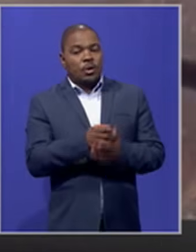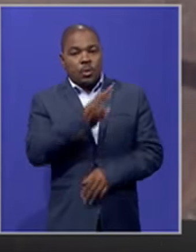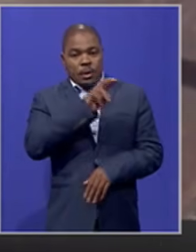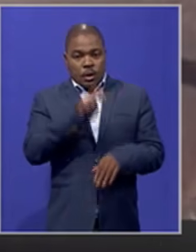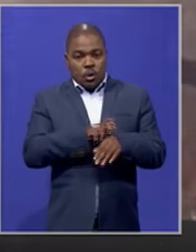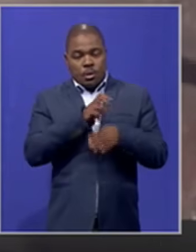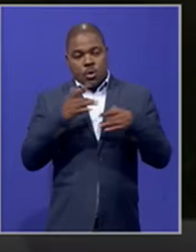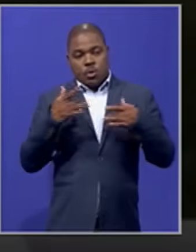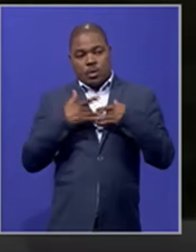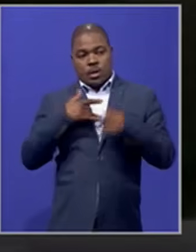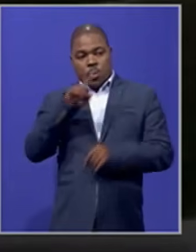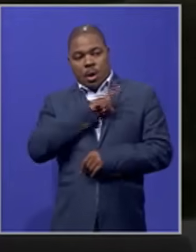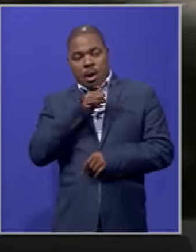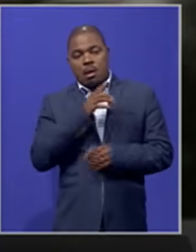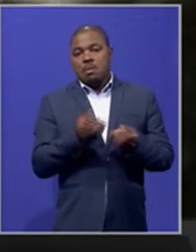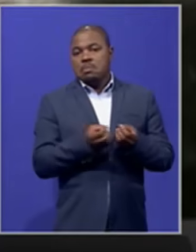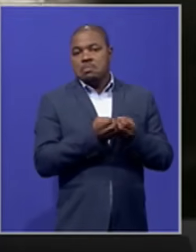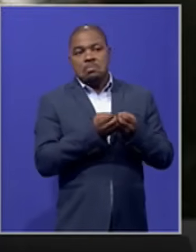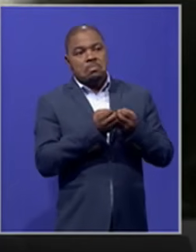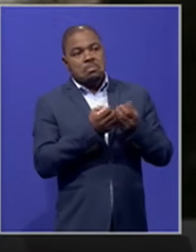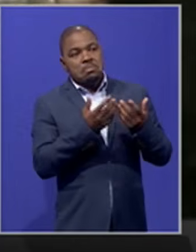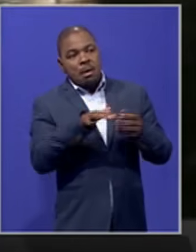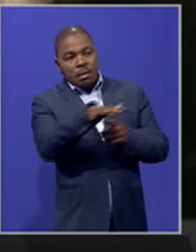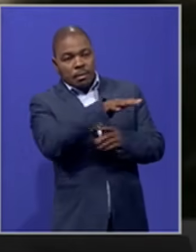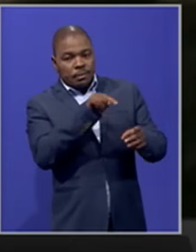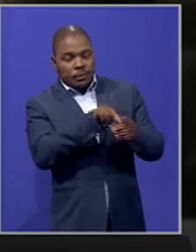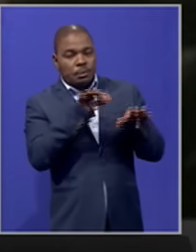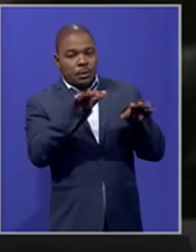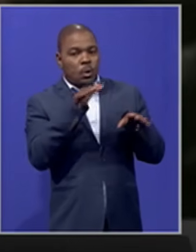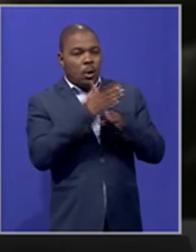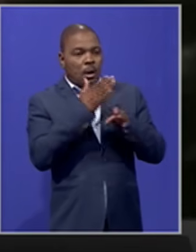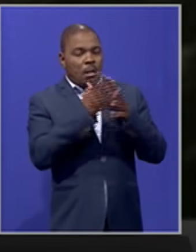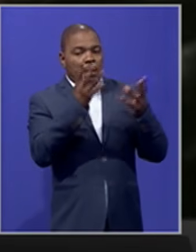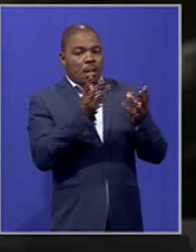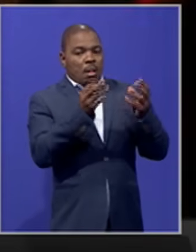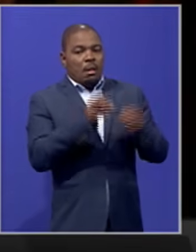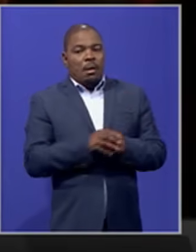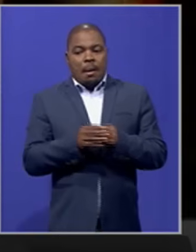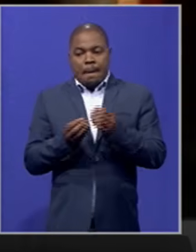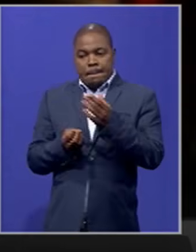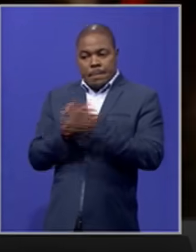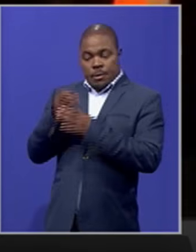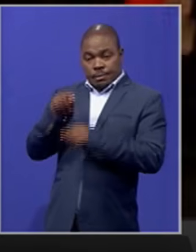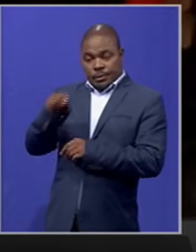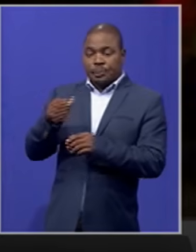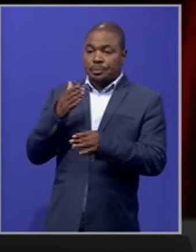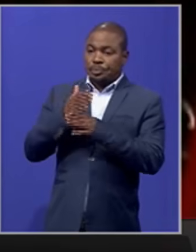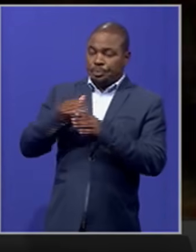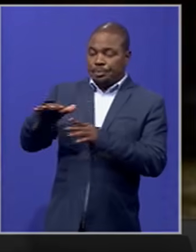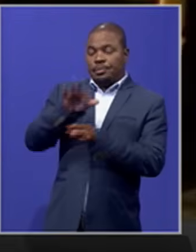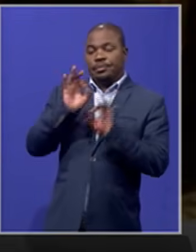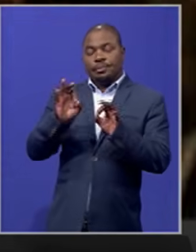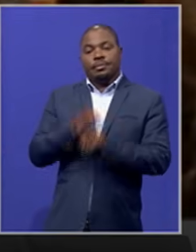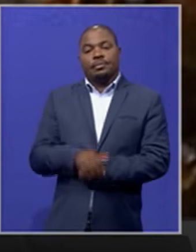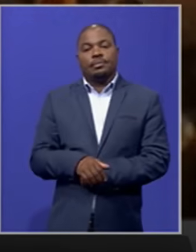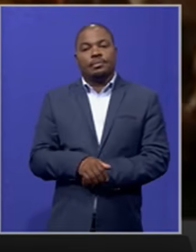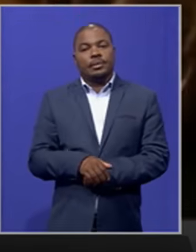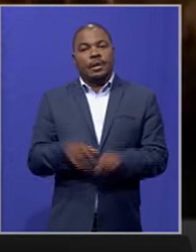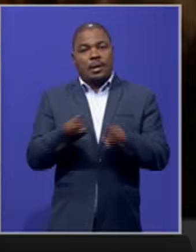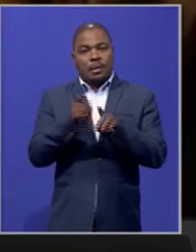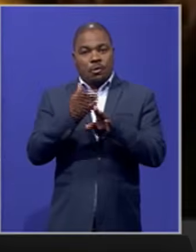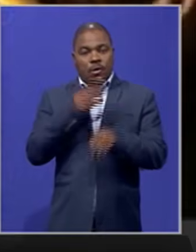very concerned that we are losing as a place that's fragile. We see manufacturing has also been a very good place where we were wanted, but we, as I